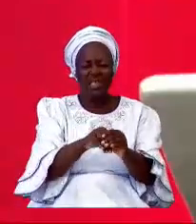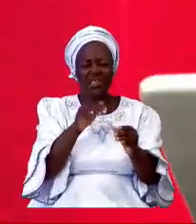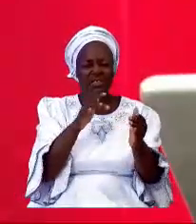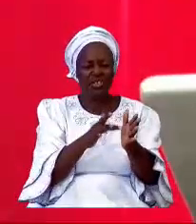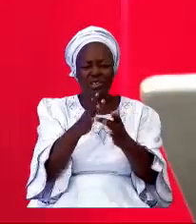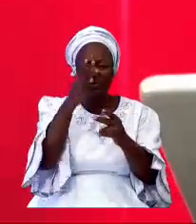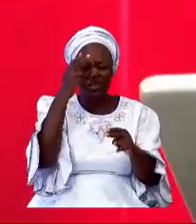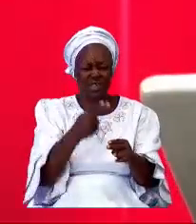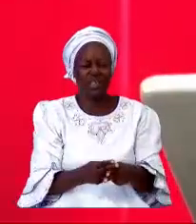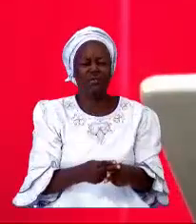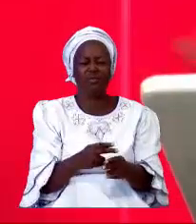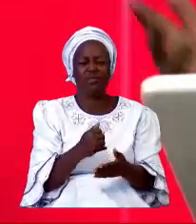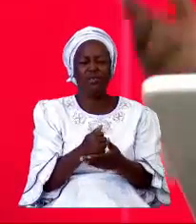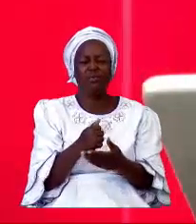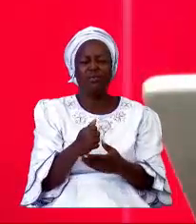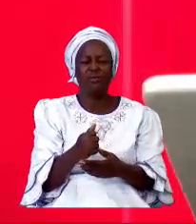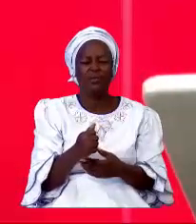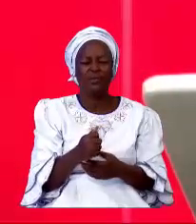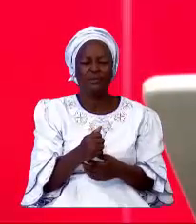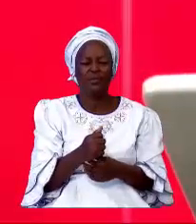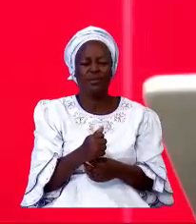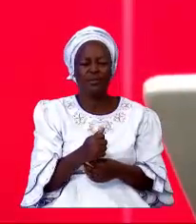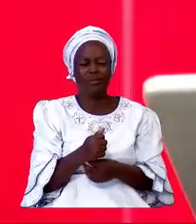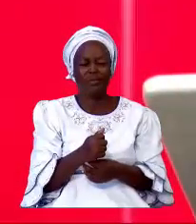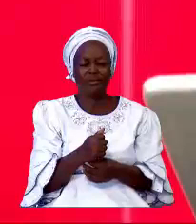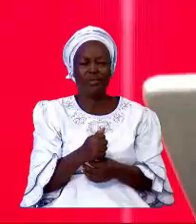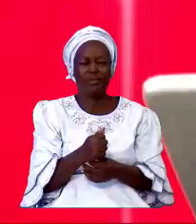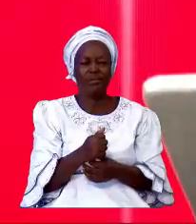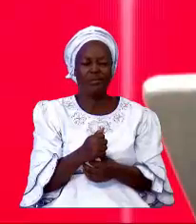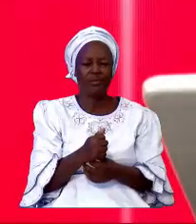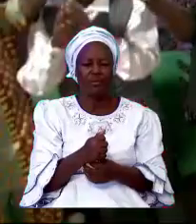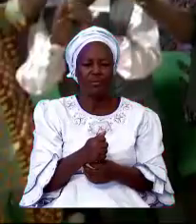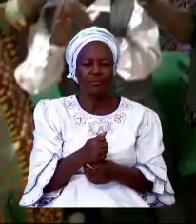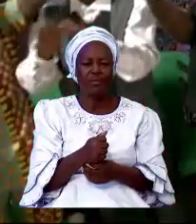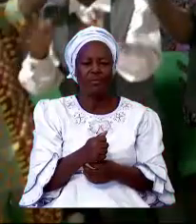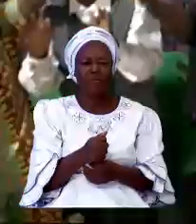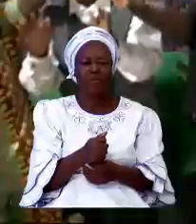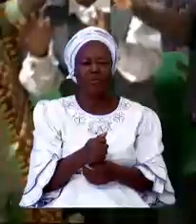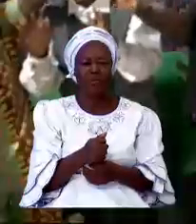life from now and forever in Jesus' name.